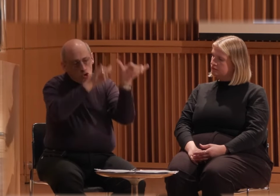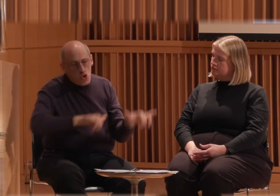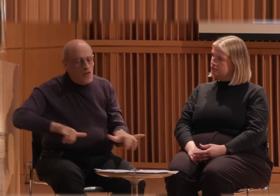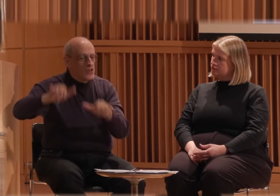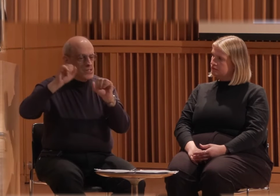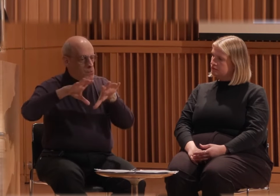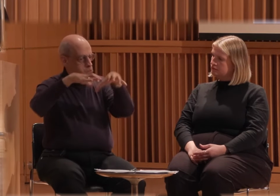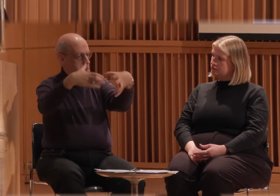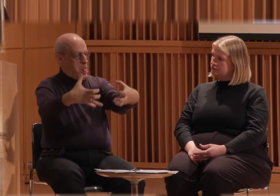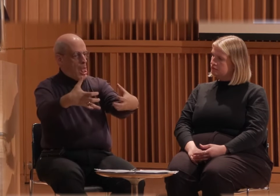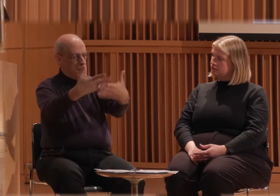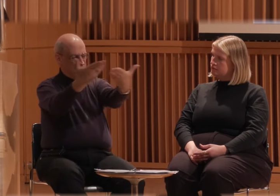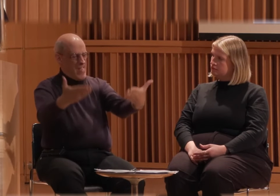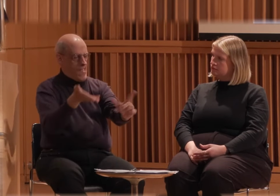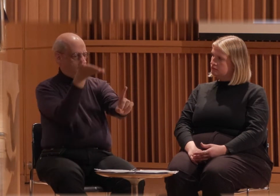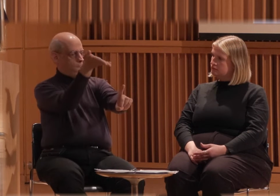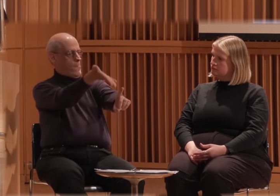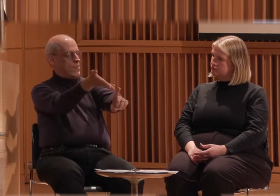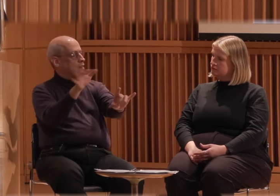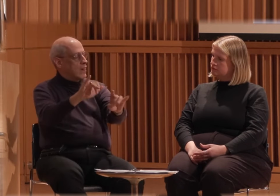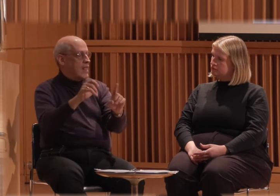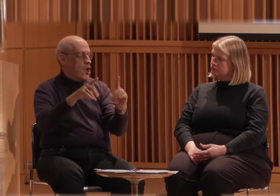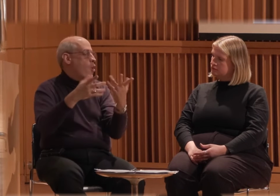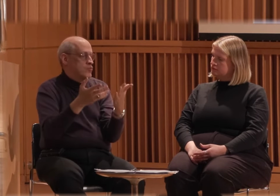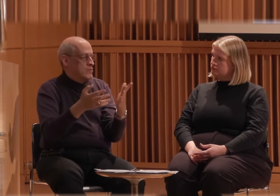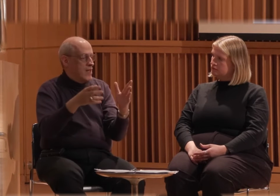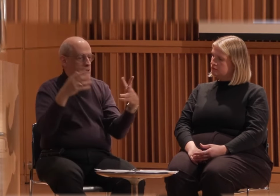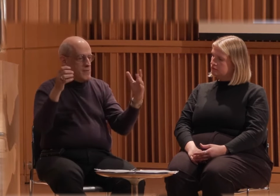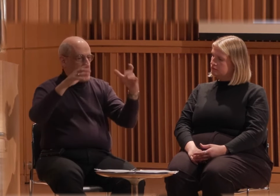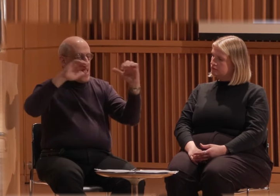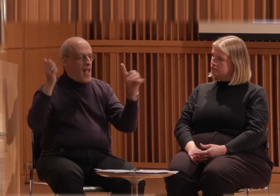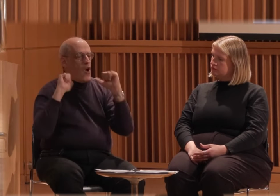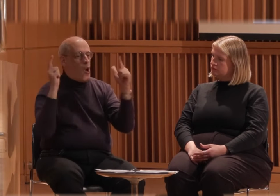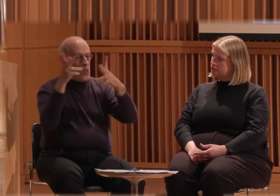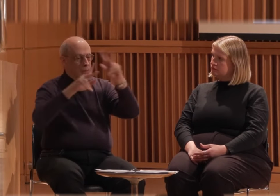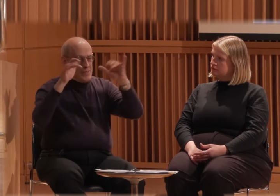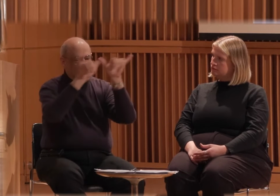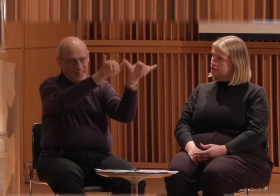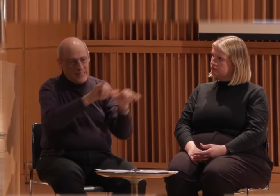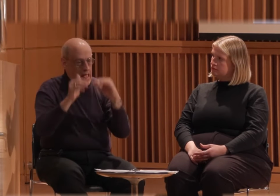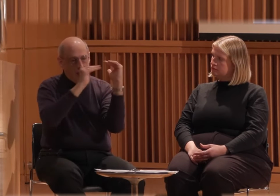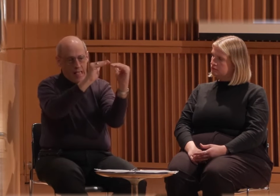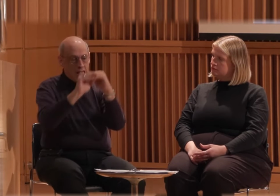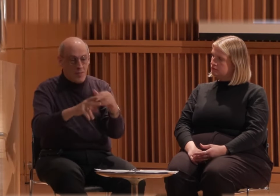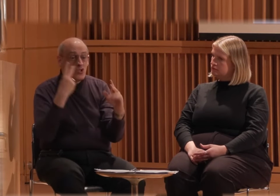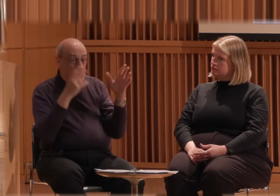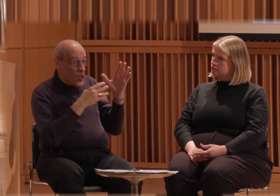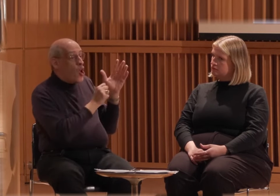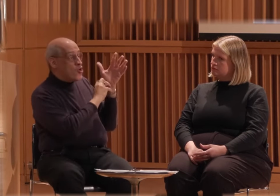blob and entity, like, you know, a circle and everyone in it is equal. I think those graphs